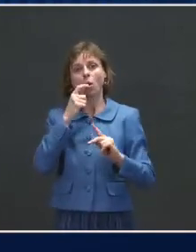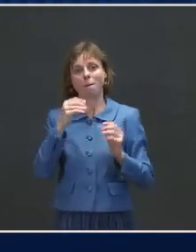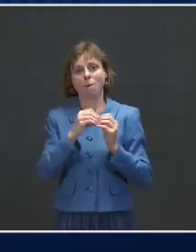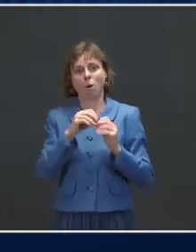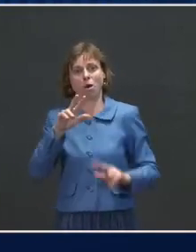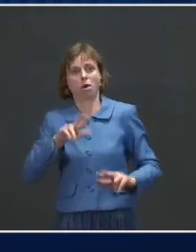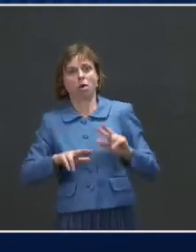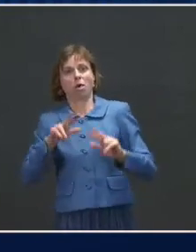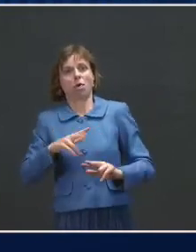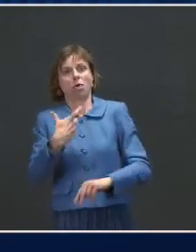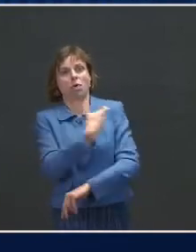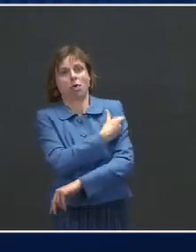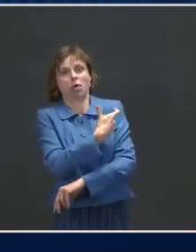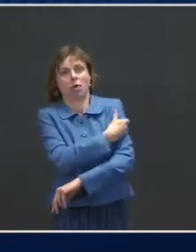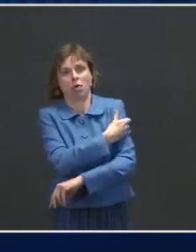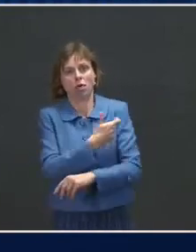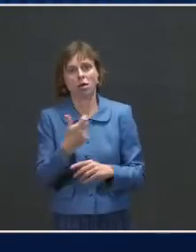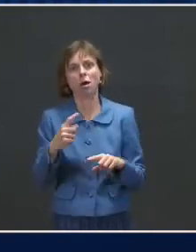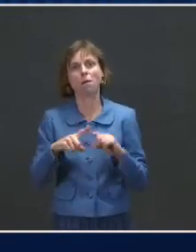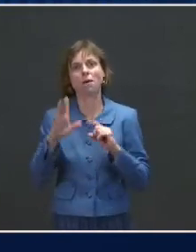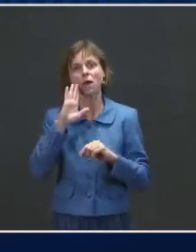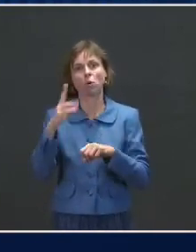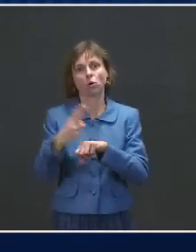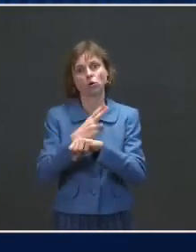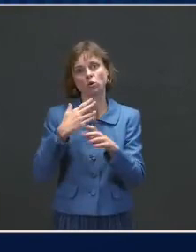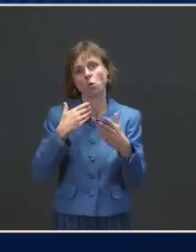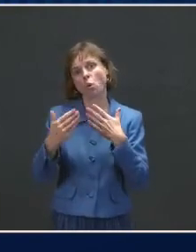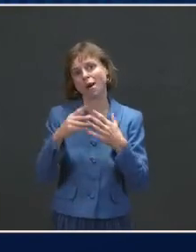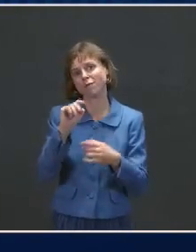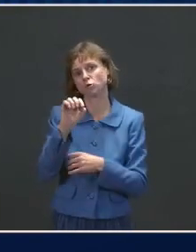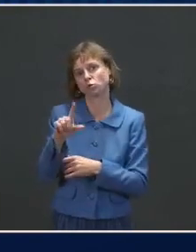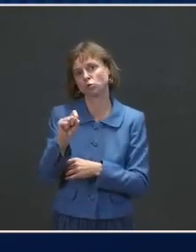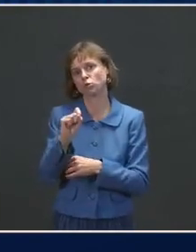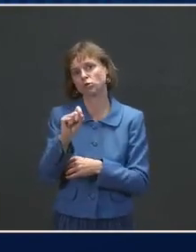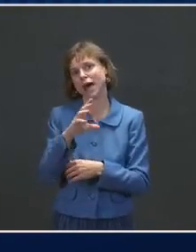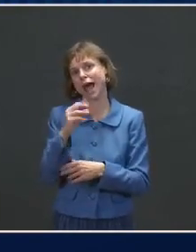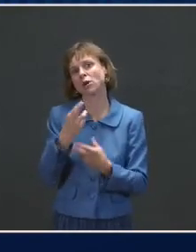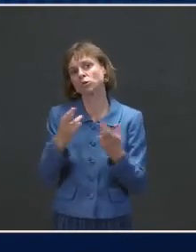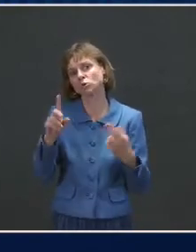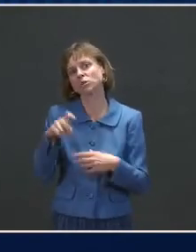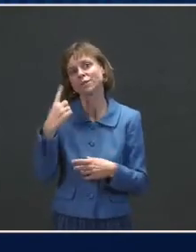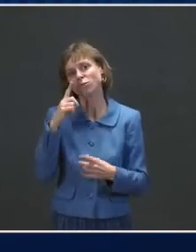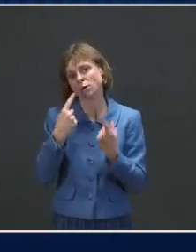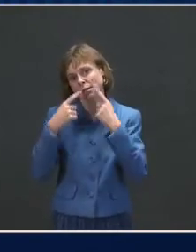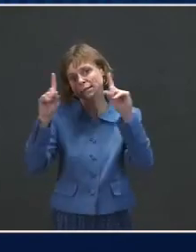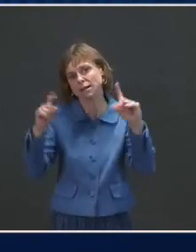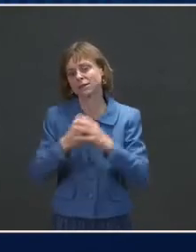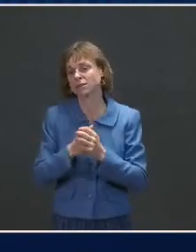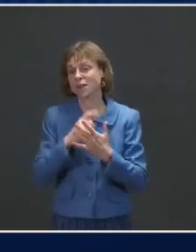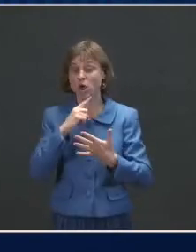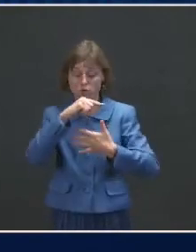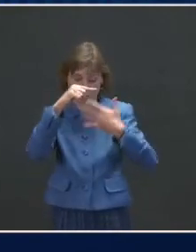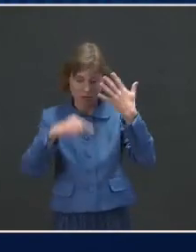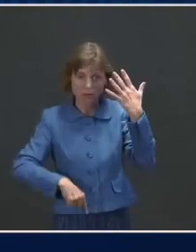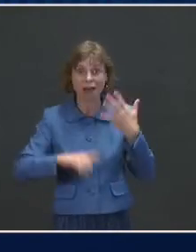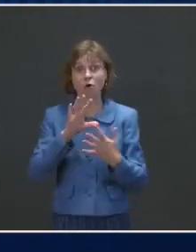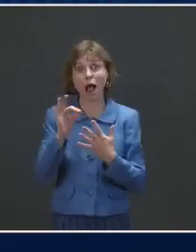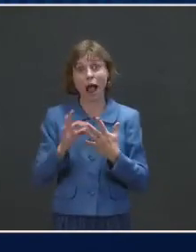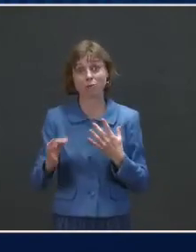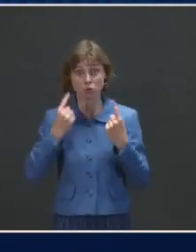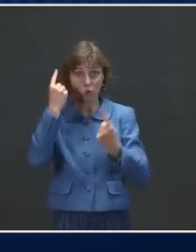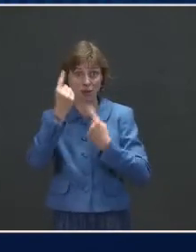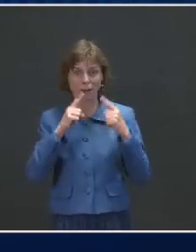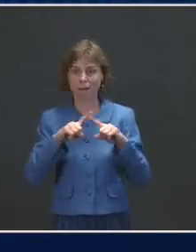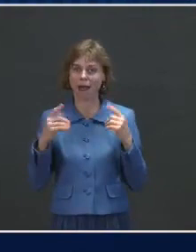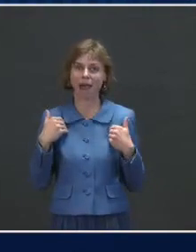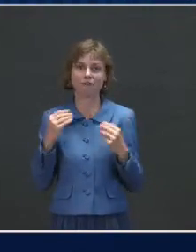But the president has directed his team to use whatever tools and resources necessary to get the job done. So there are a range of options under consideration, but I don't have any updates for